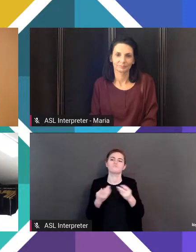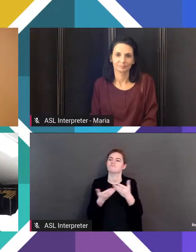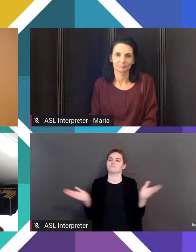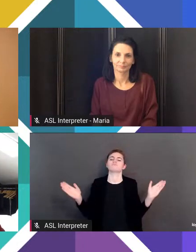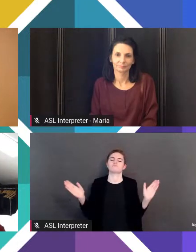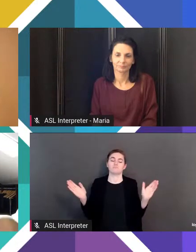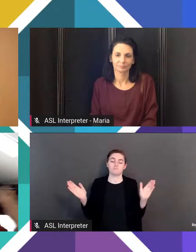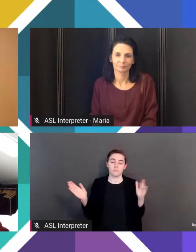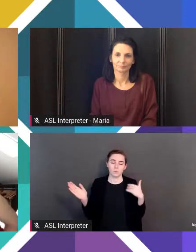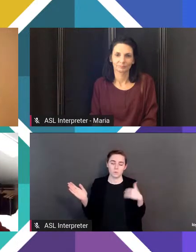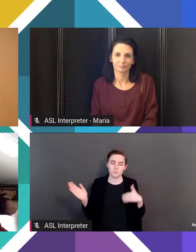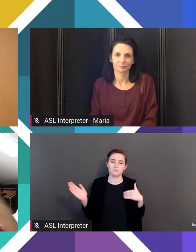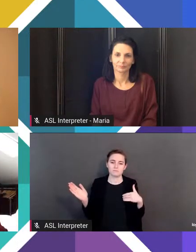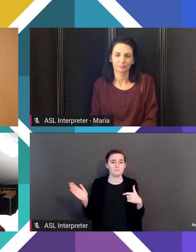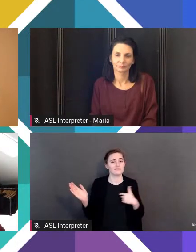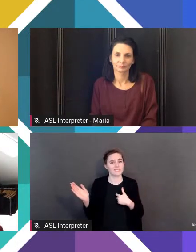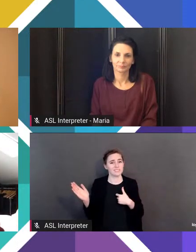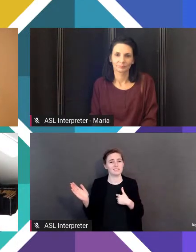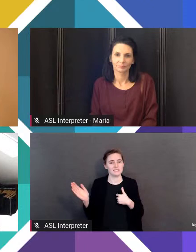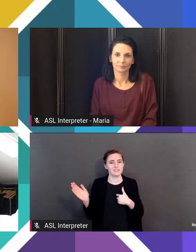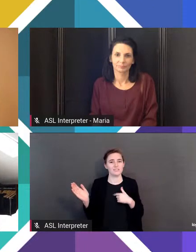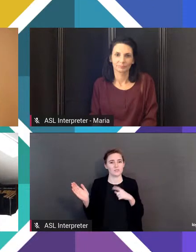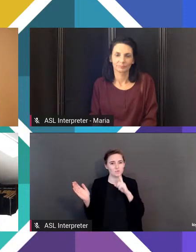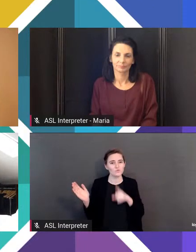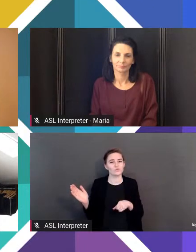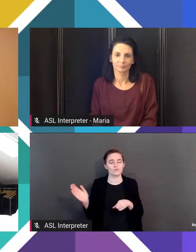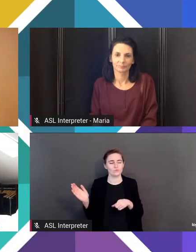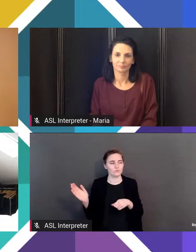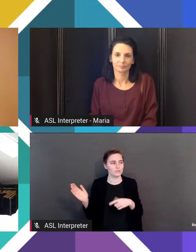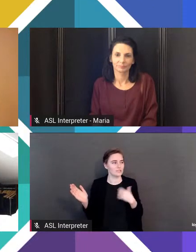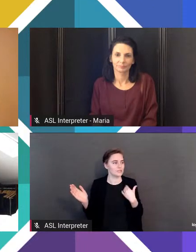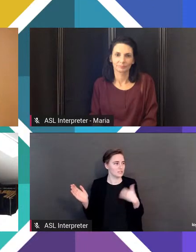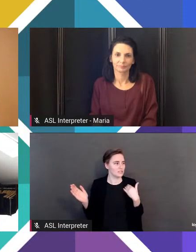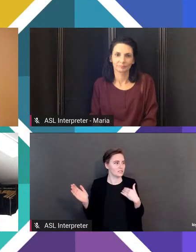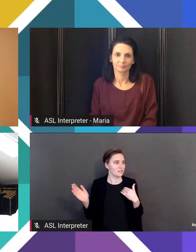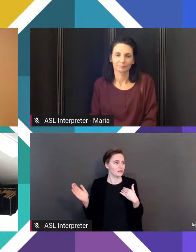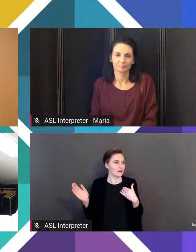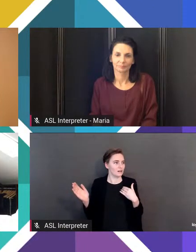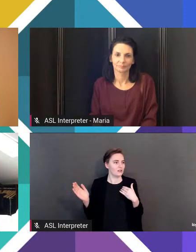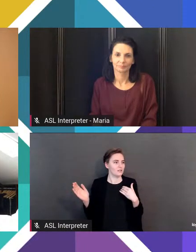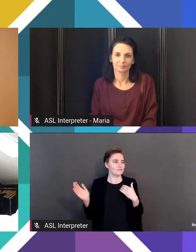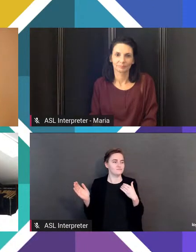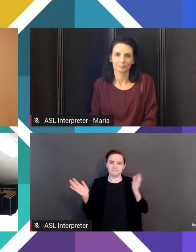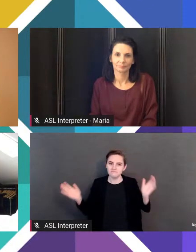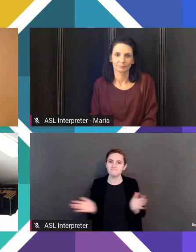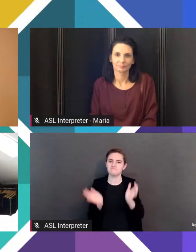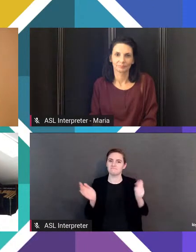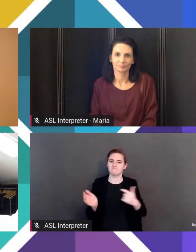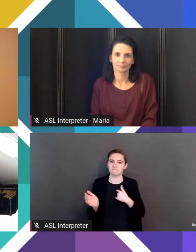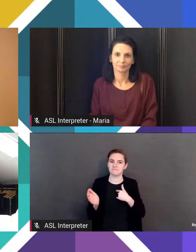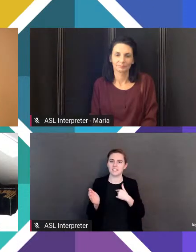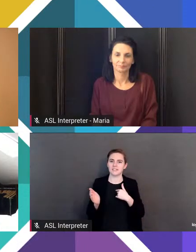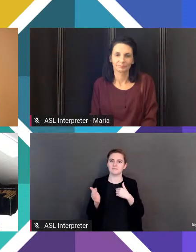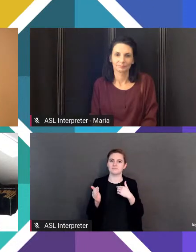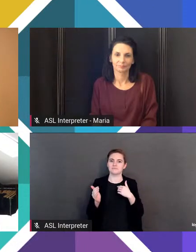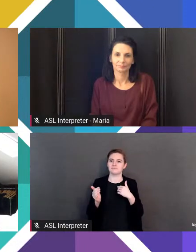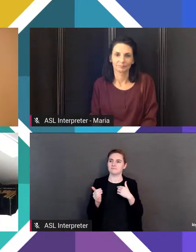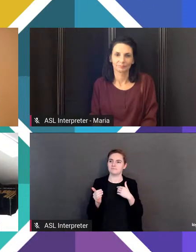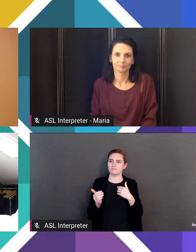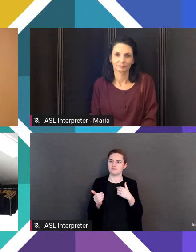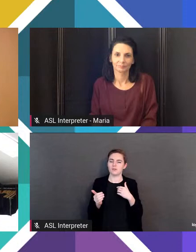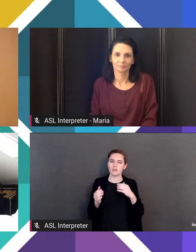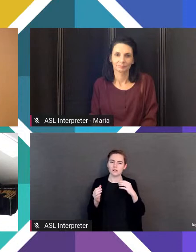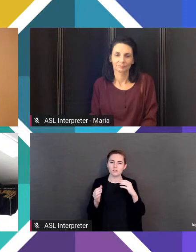that for me is when it really like started to push me more forward in this and seeking out like better